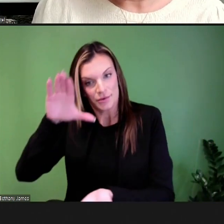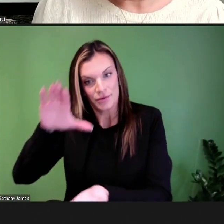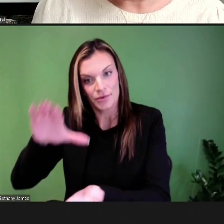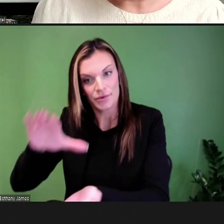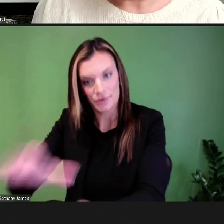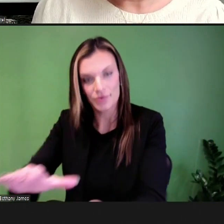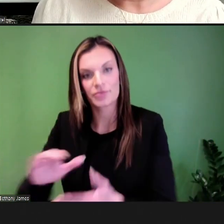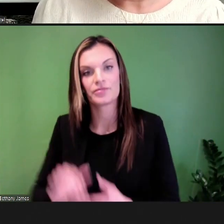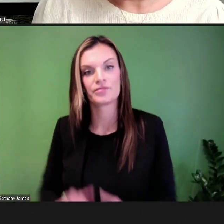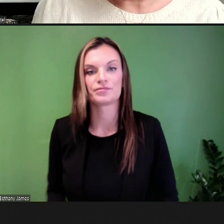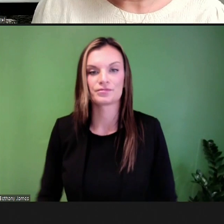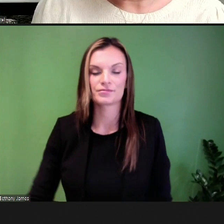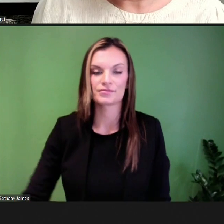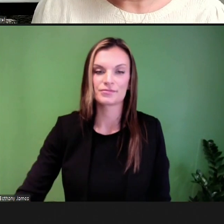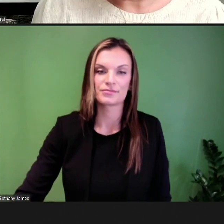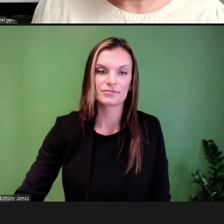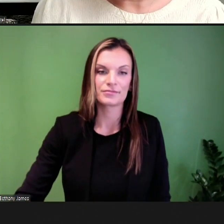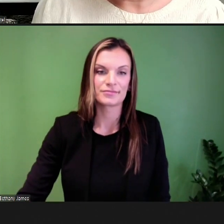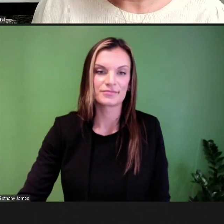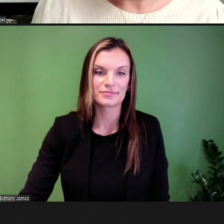surge explode?